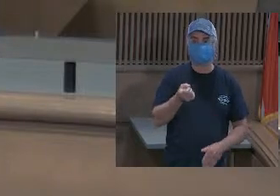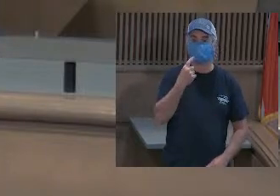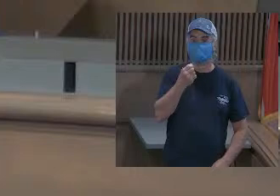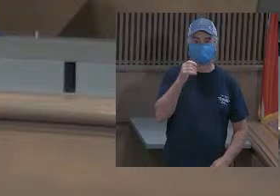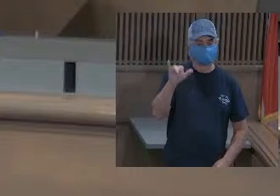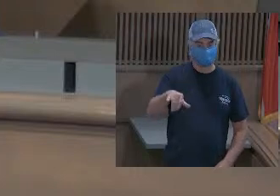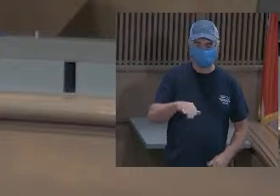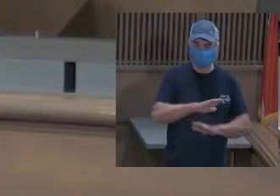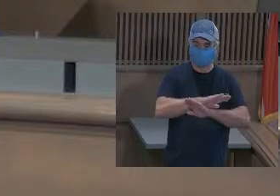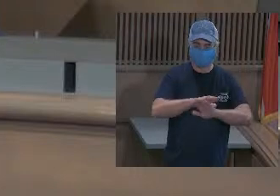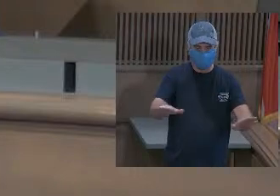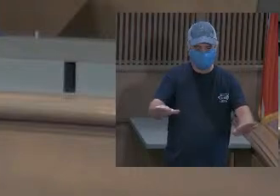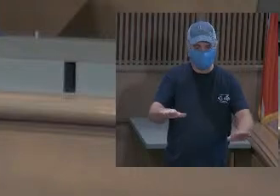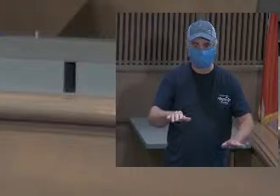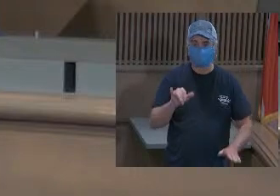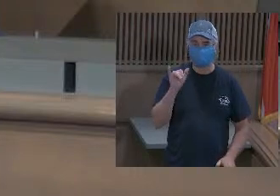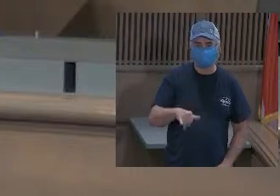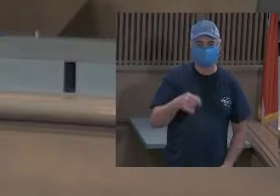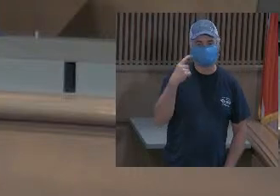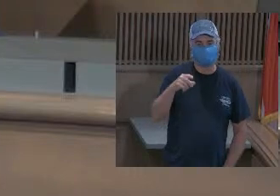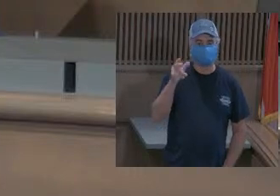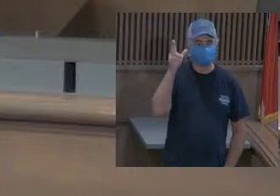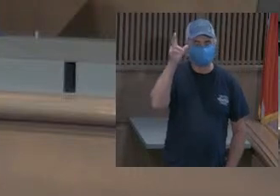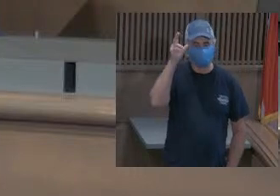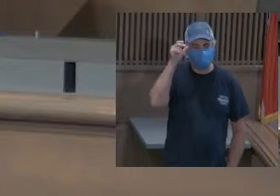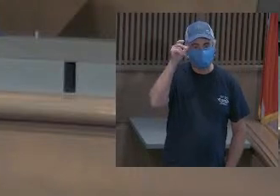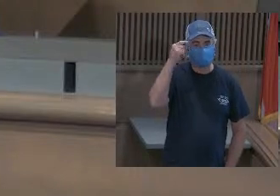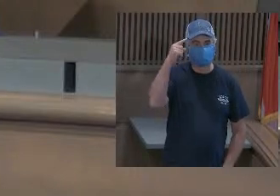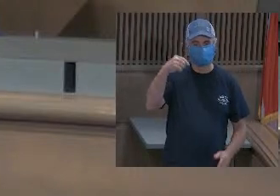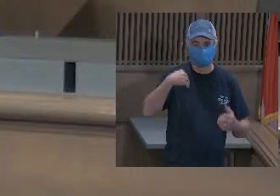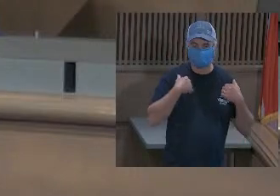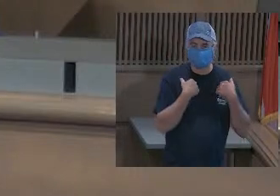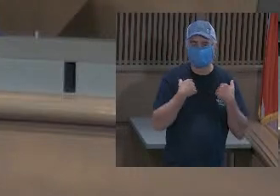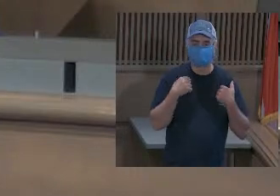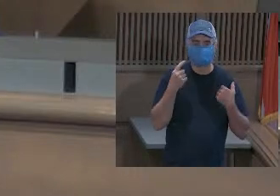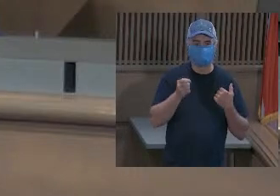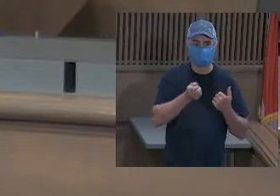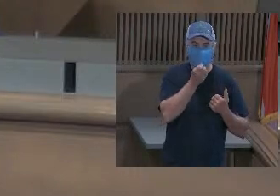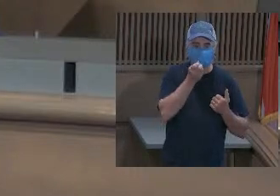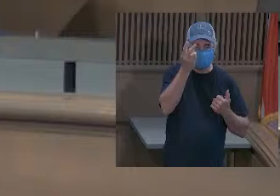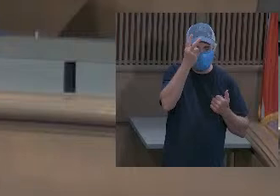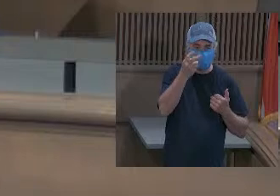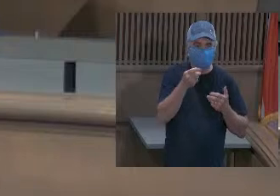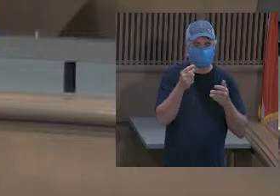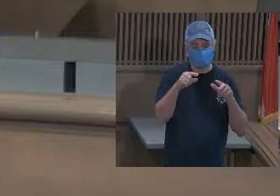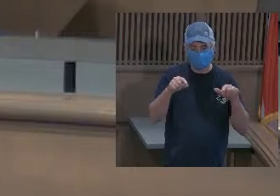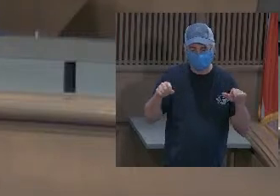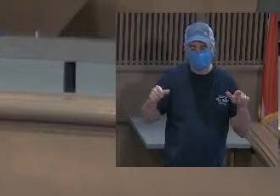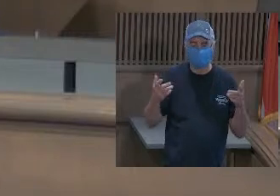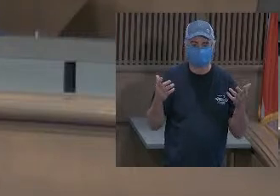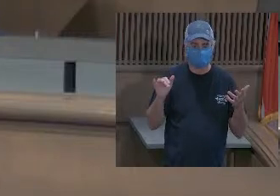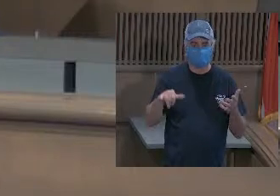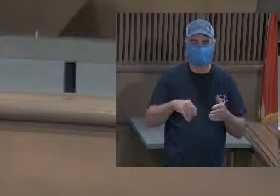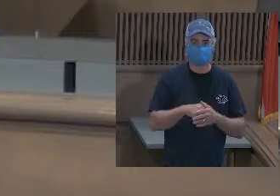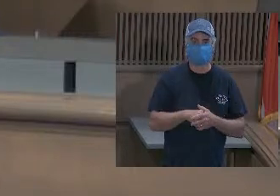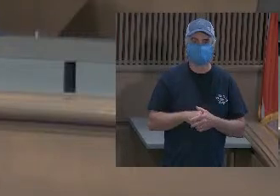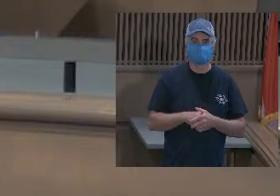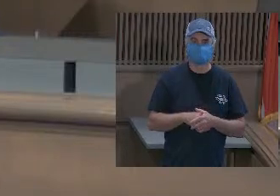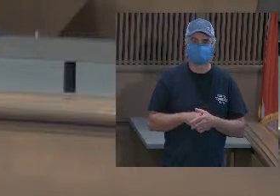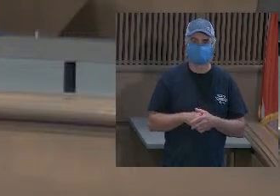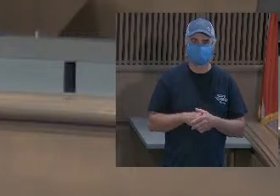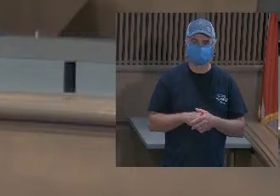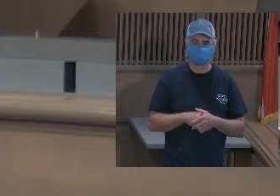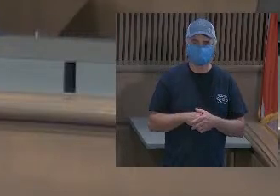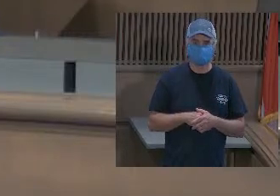would like to thank our community for all the well wishes, all the prayers for our 4,500 employees throughout our